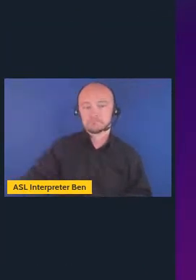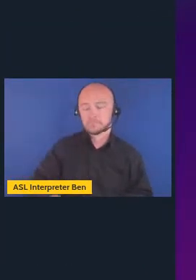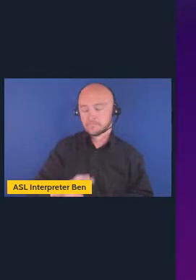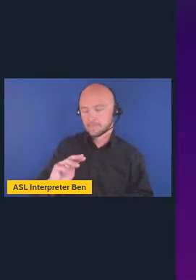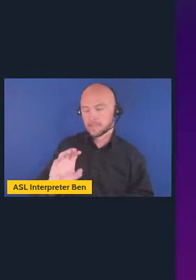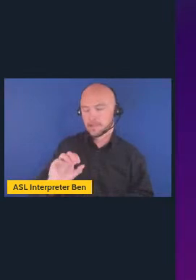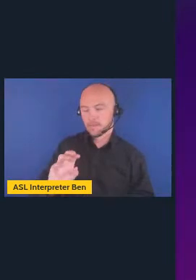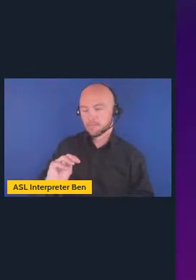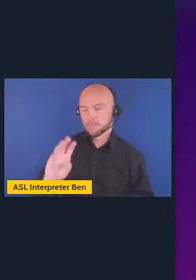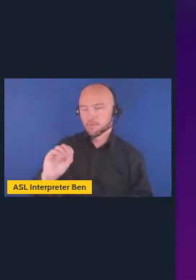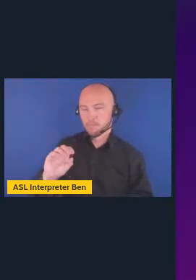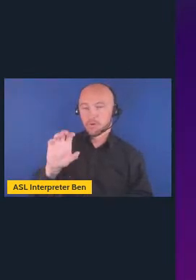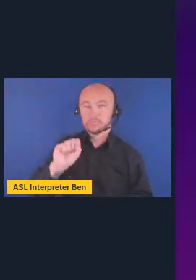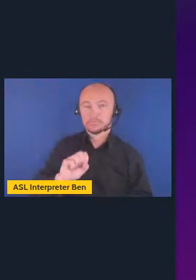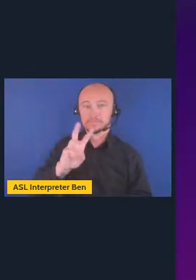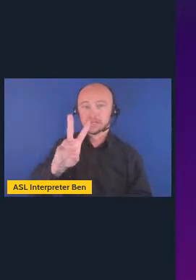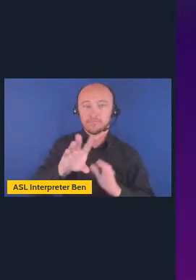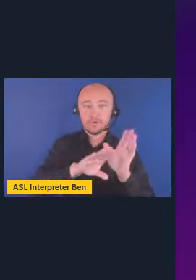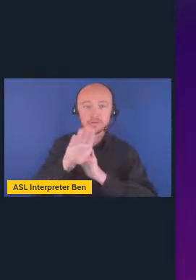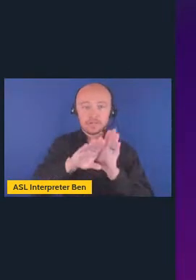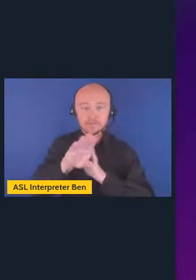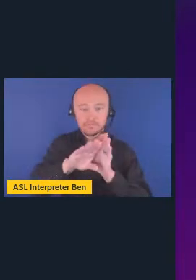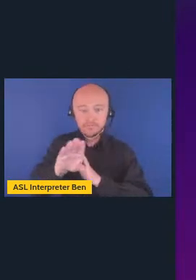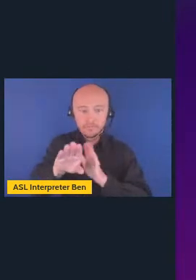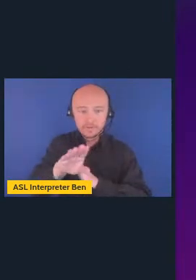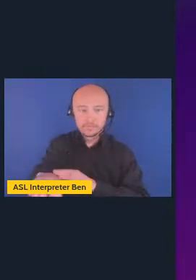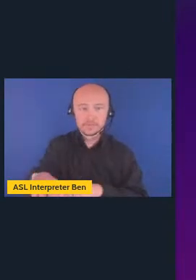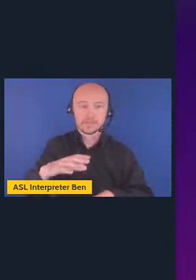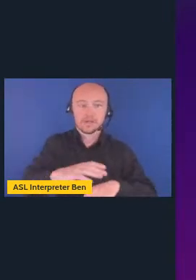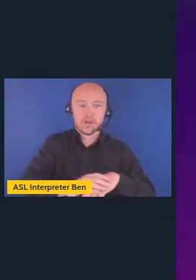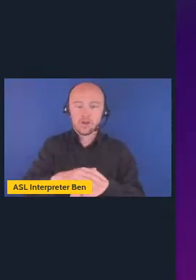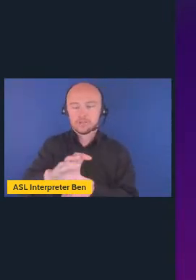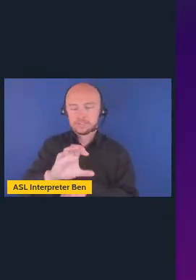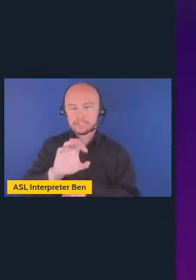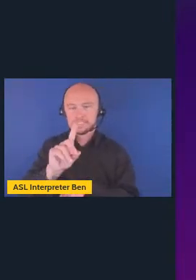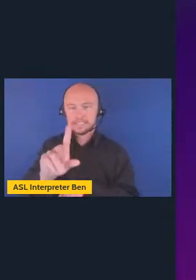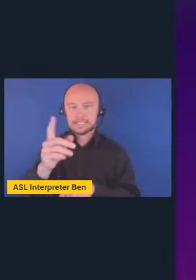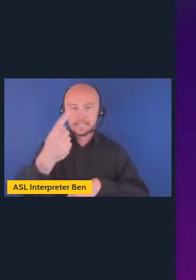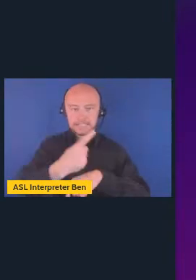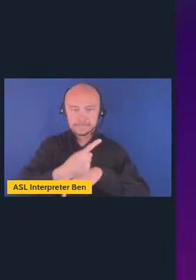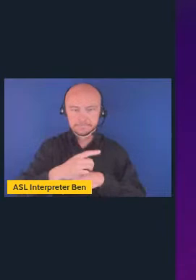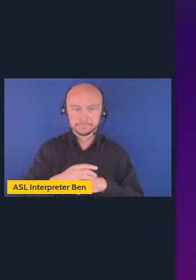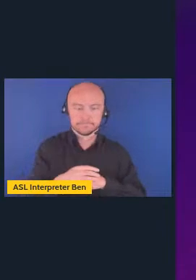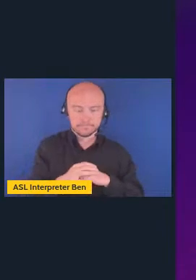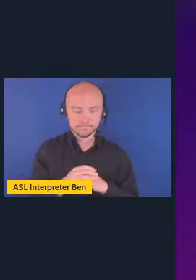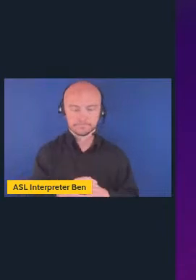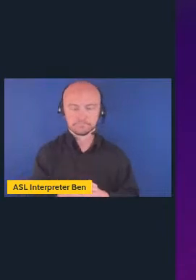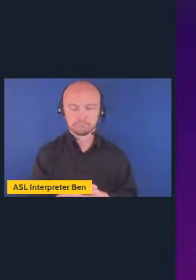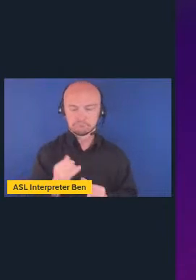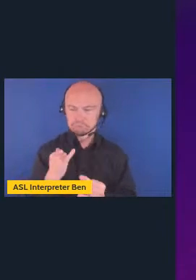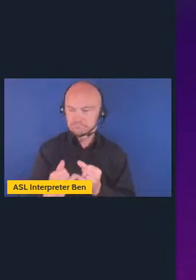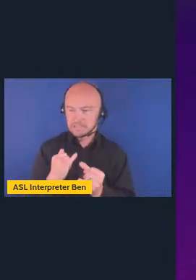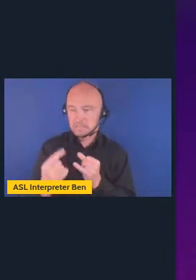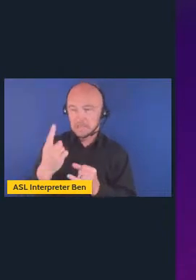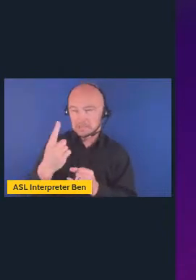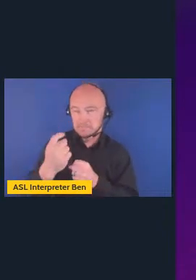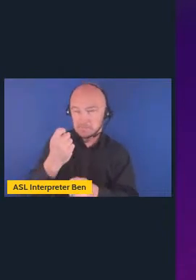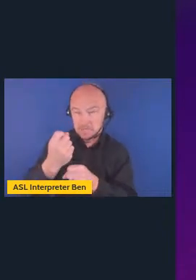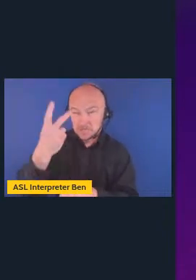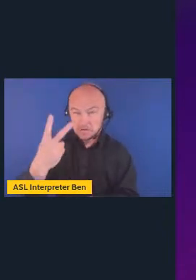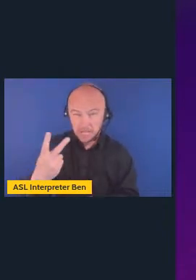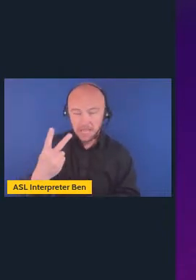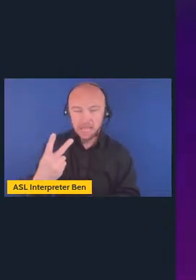and I'm a software development engineer on the AWS CDK team. Over the last year and a half, I have been